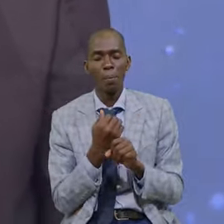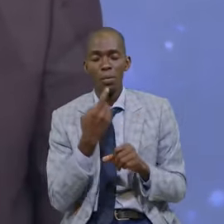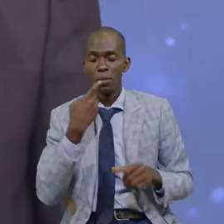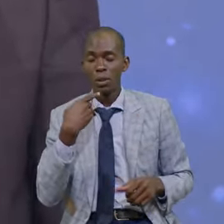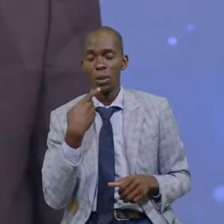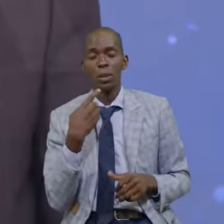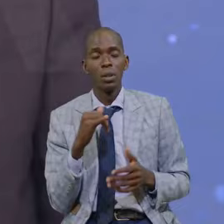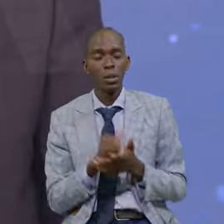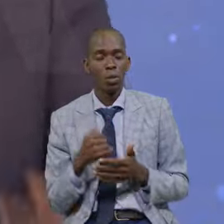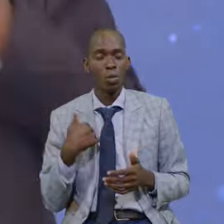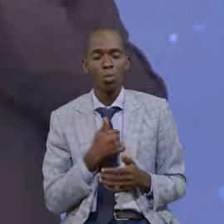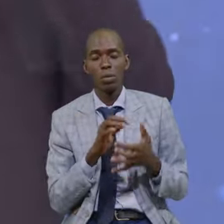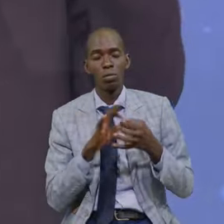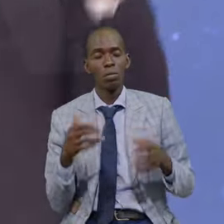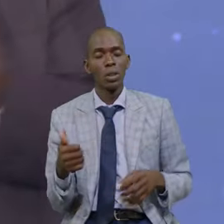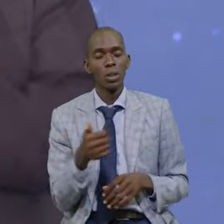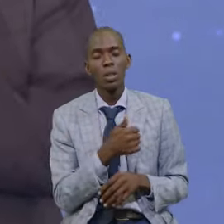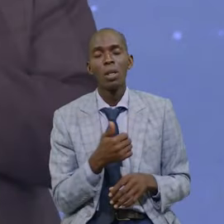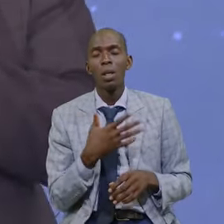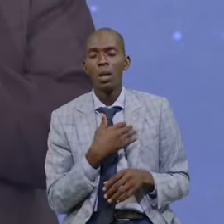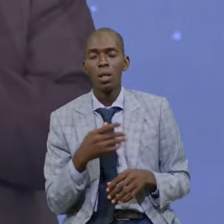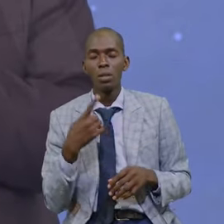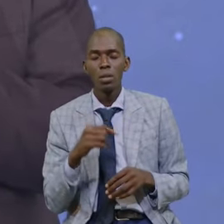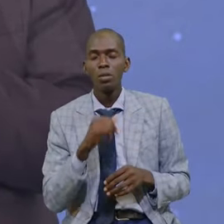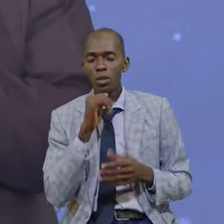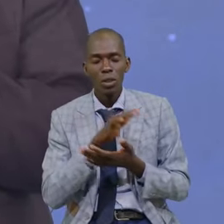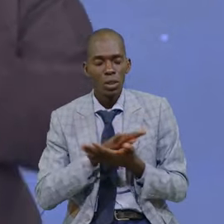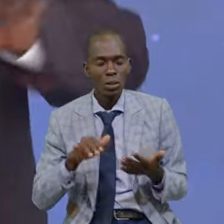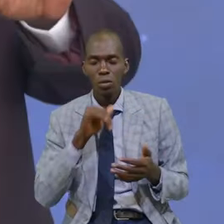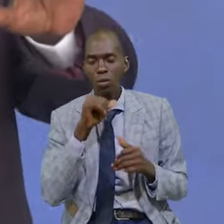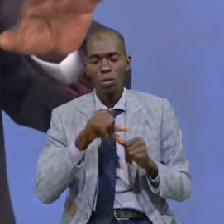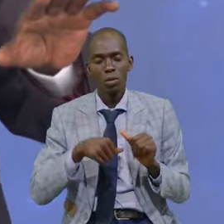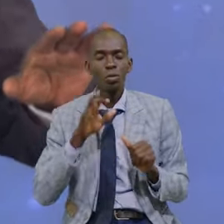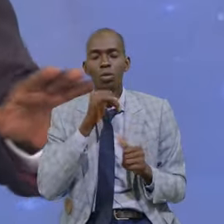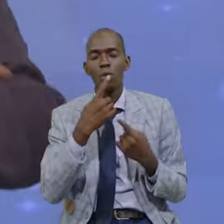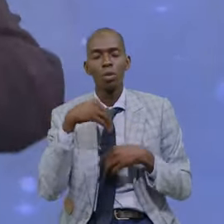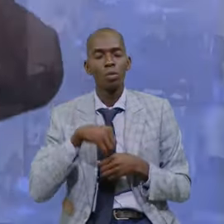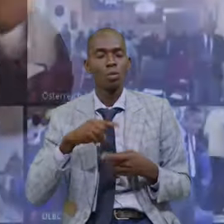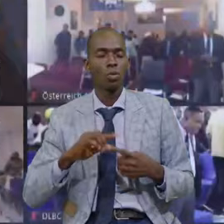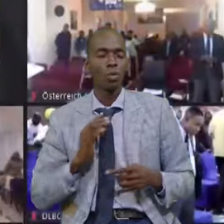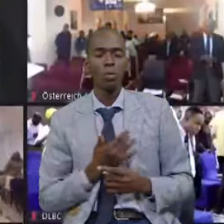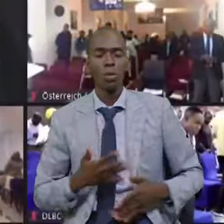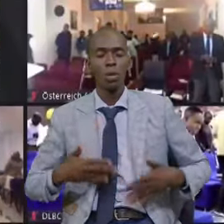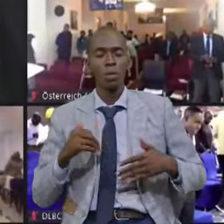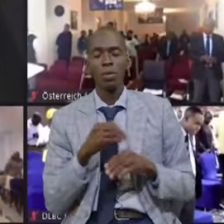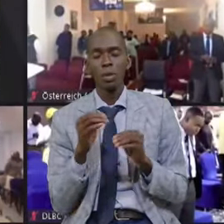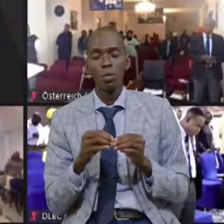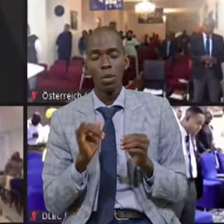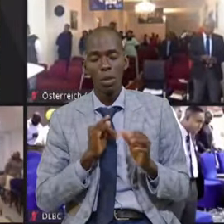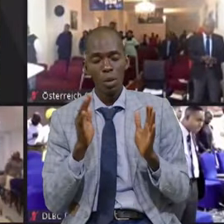ourselves and the unclean, the uncircumcised will not come into our lives anymore. I pray, Lord, everyone